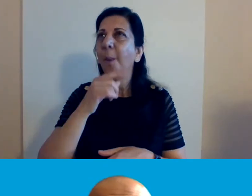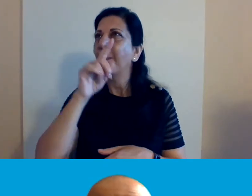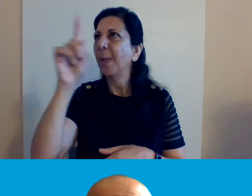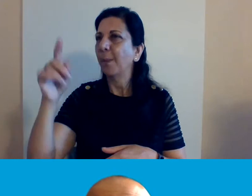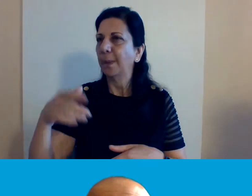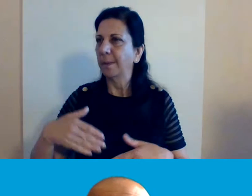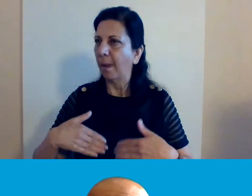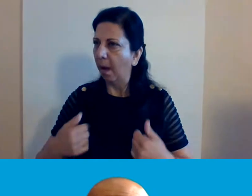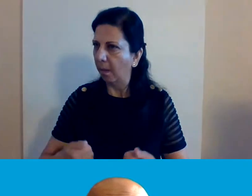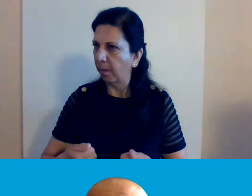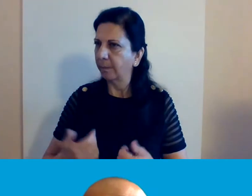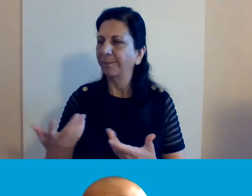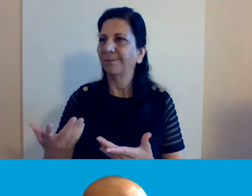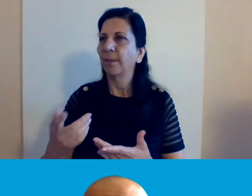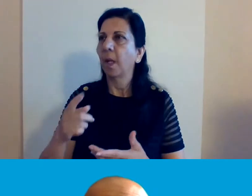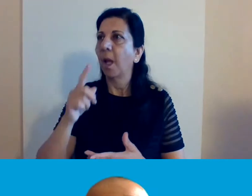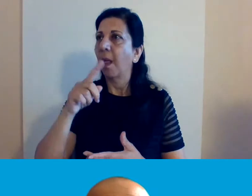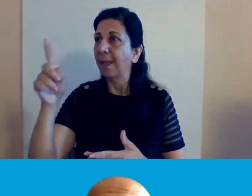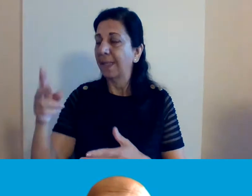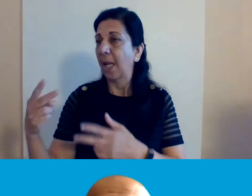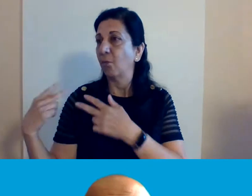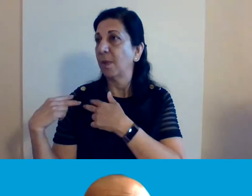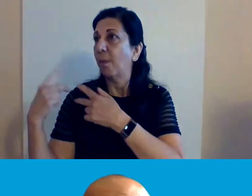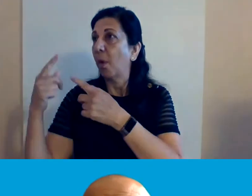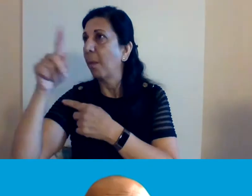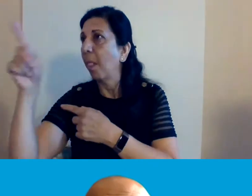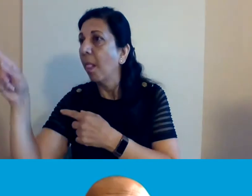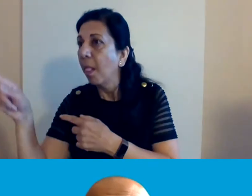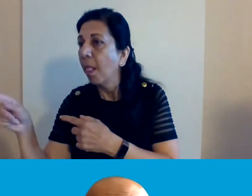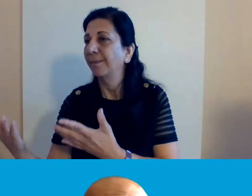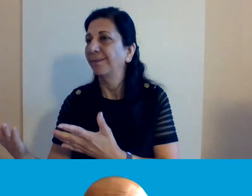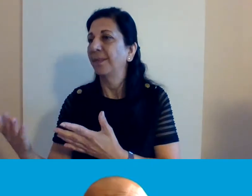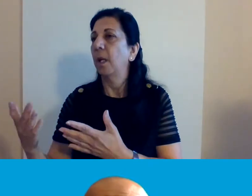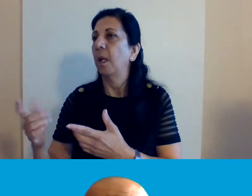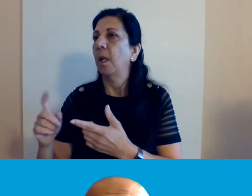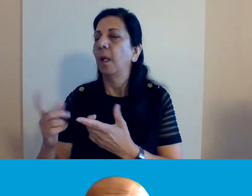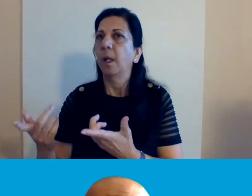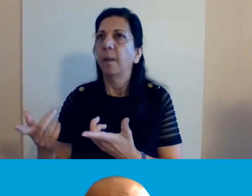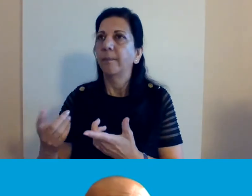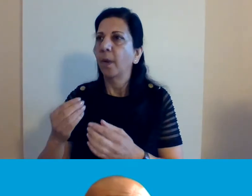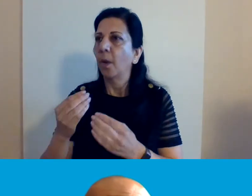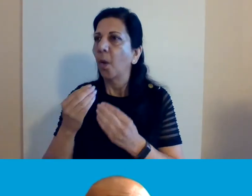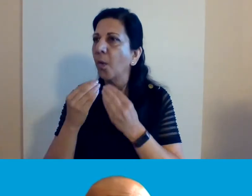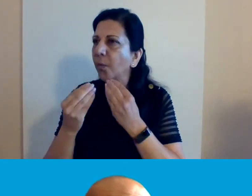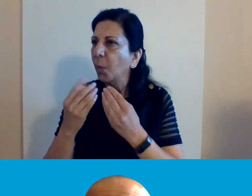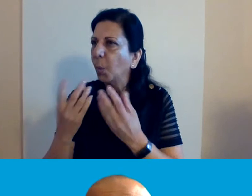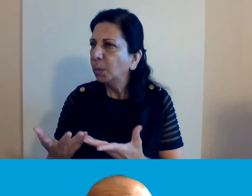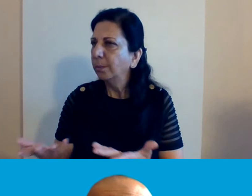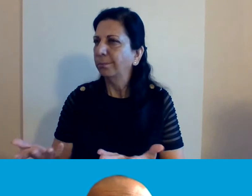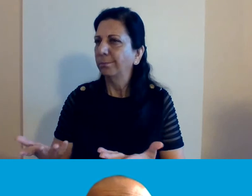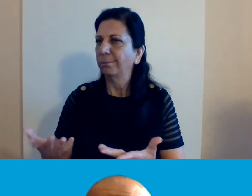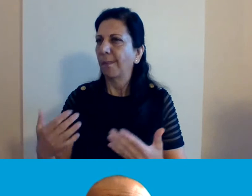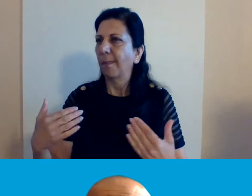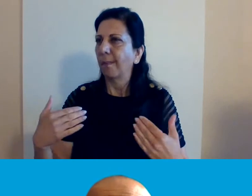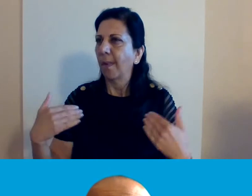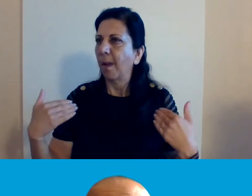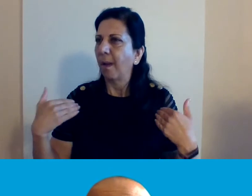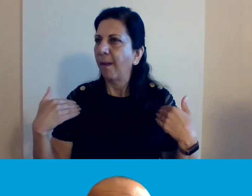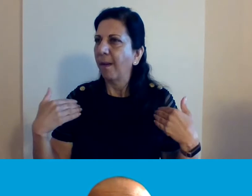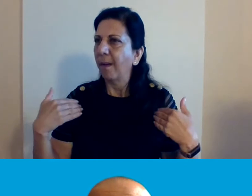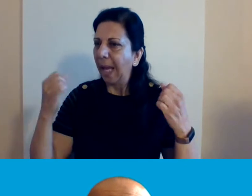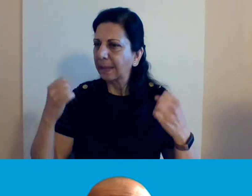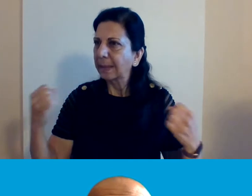exercise, lifestyle, where they live, job, et cetera, that can have that huge effect. And that's the other challenge,